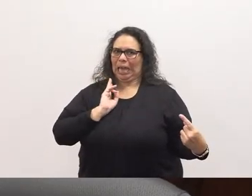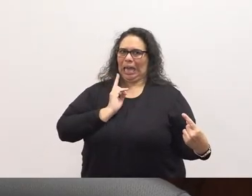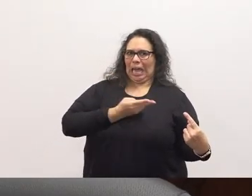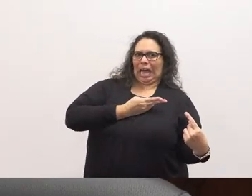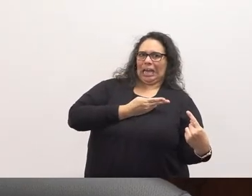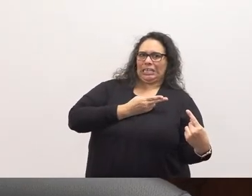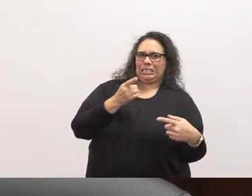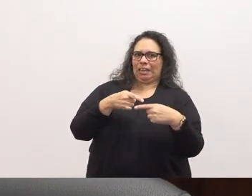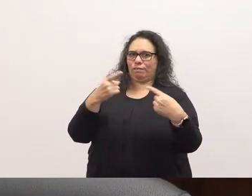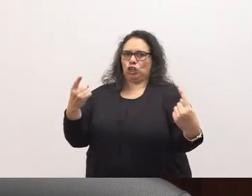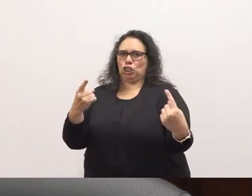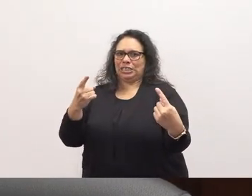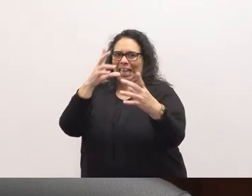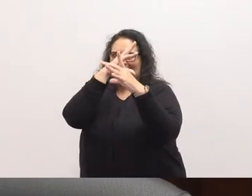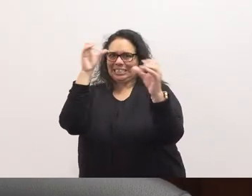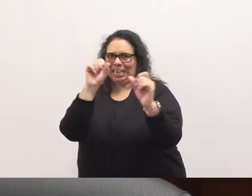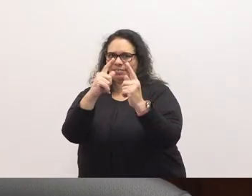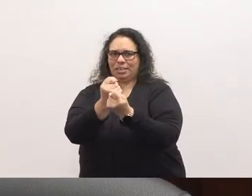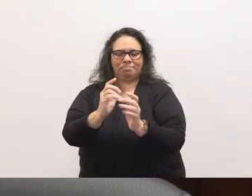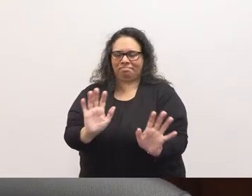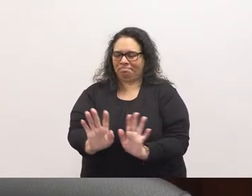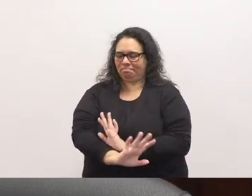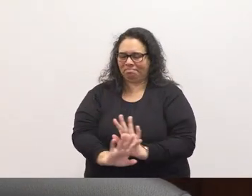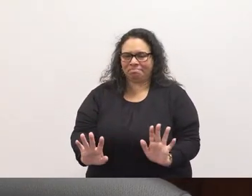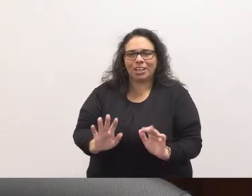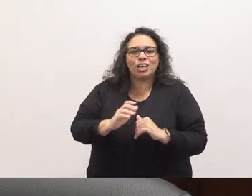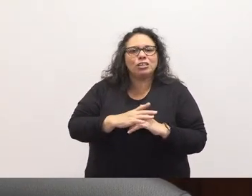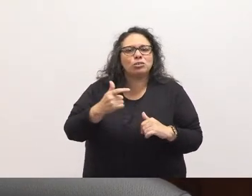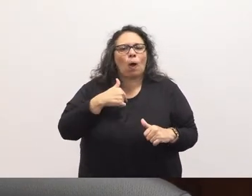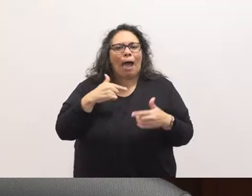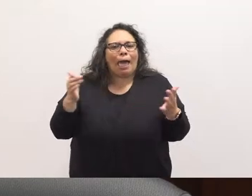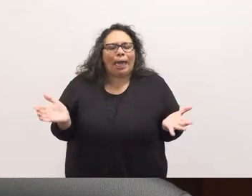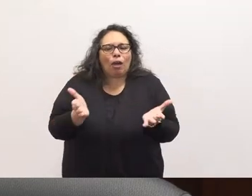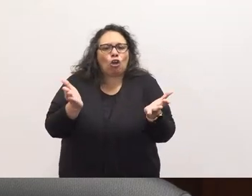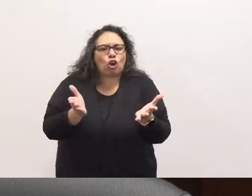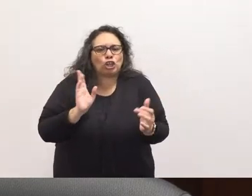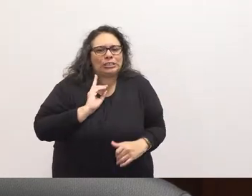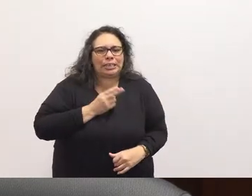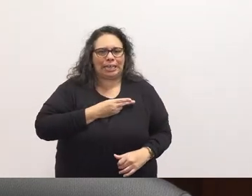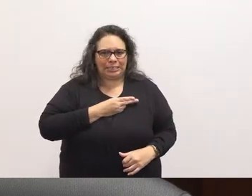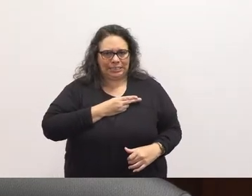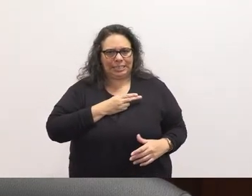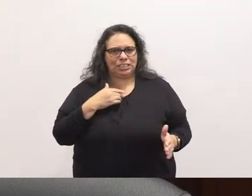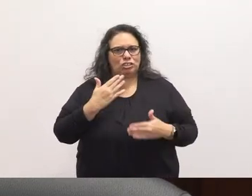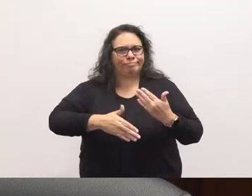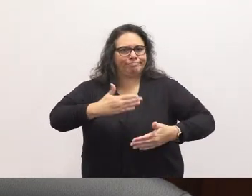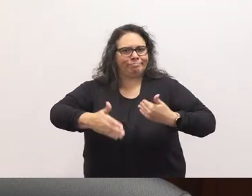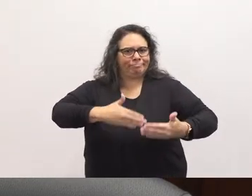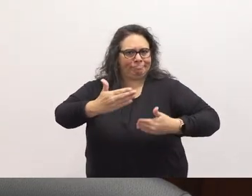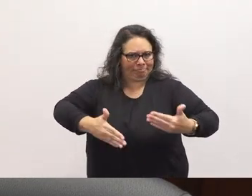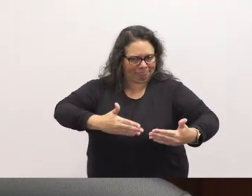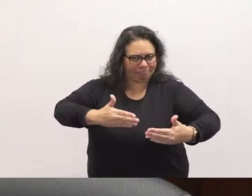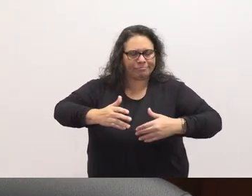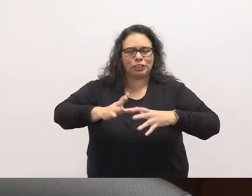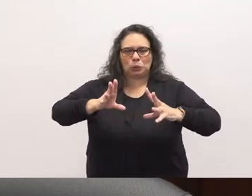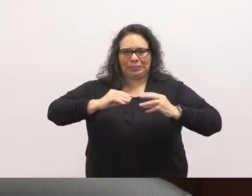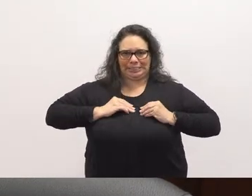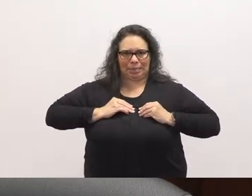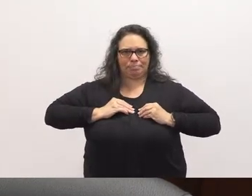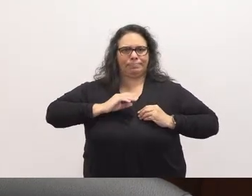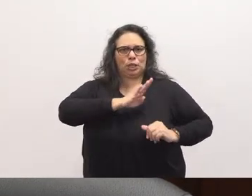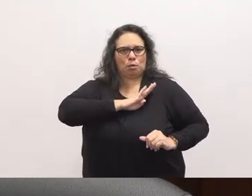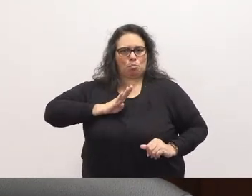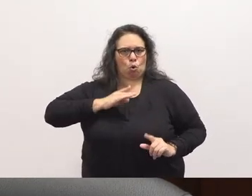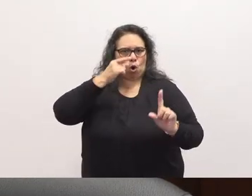discussions amongst ourselves. So I urge us to move expeditiously to adopt those board